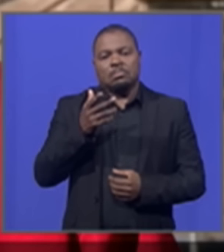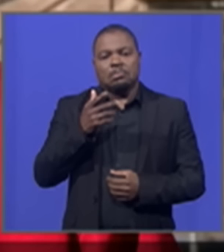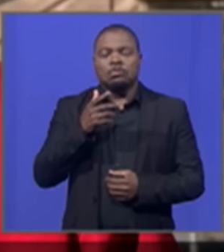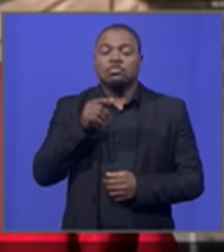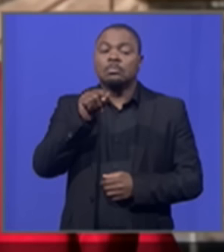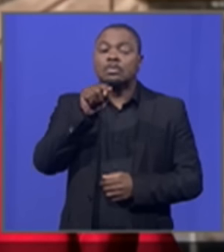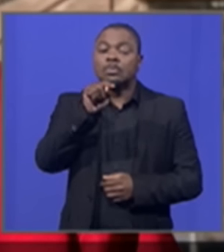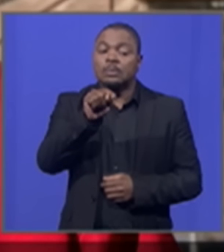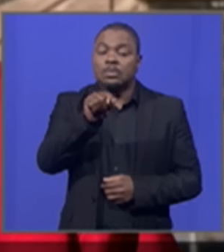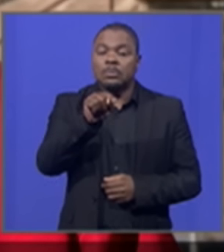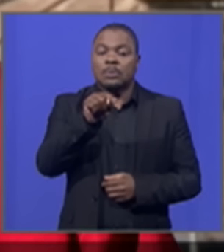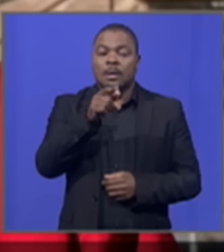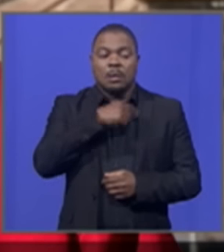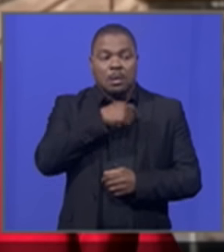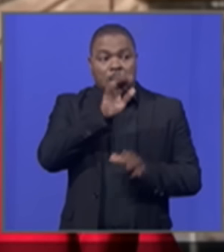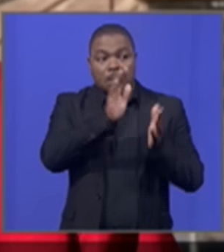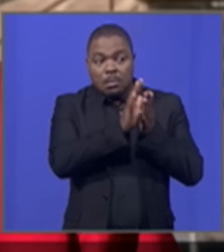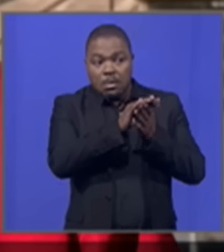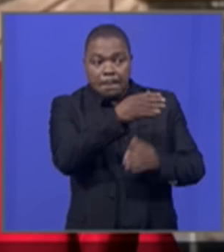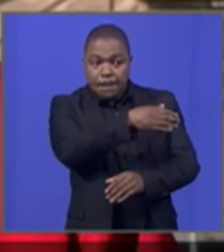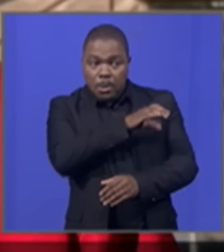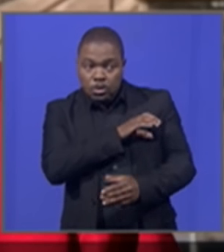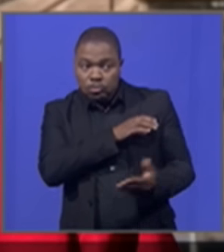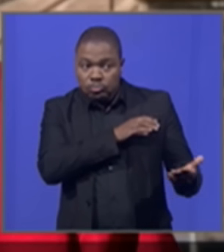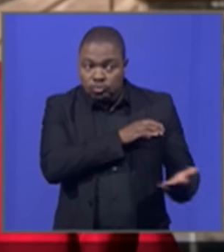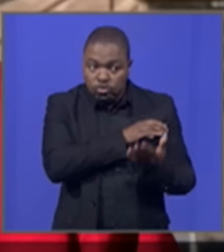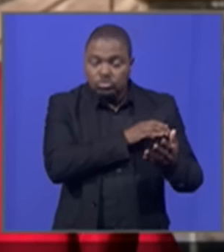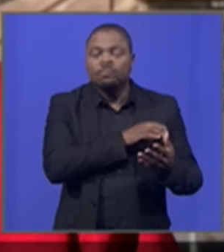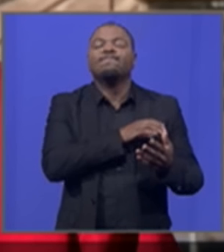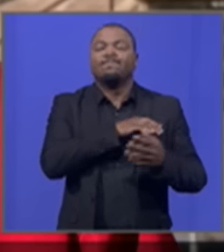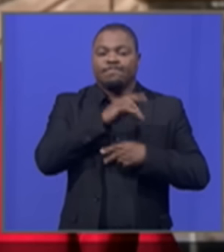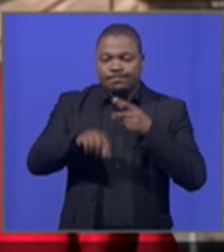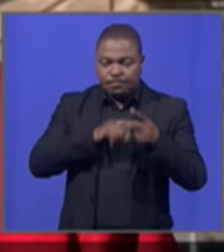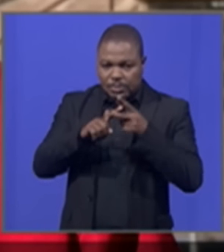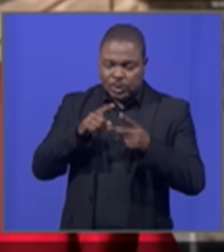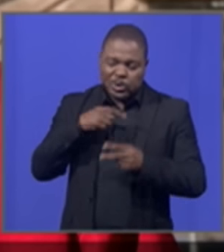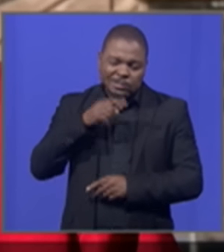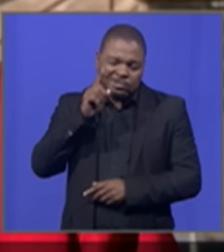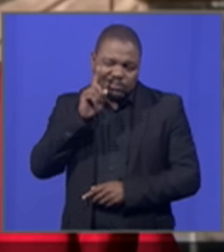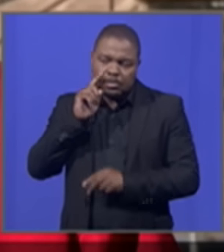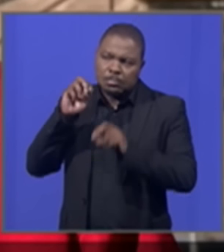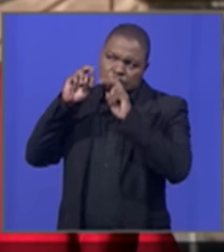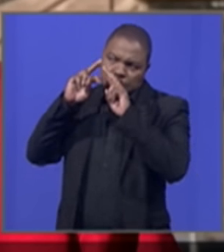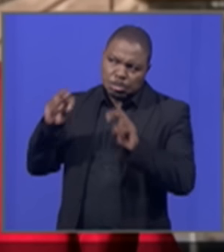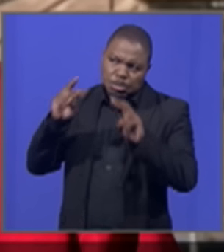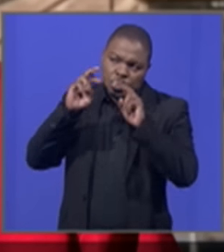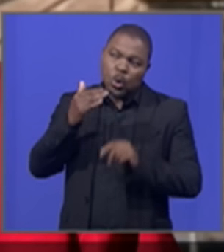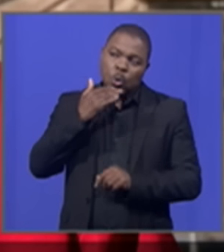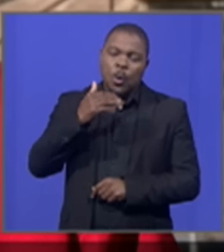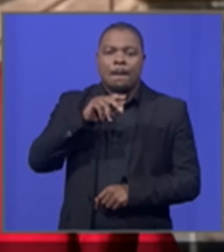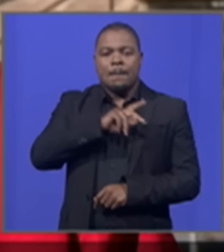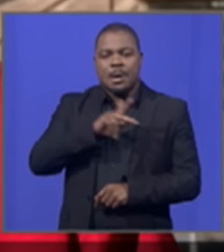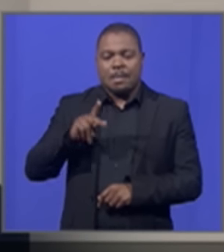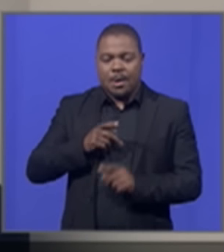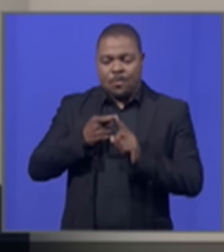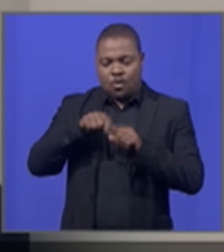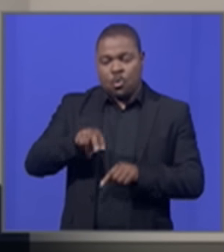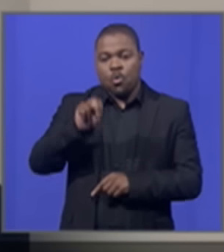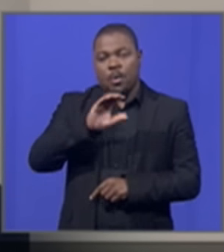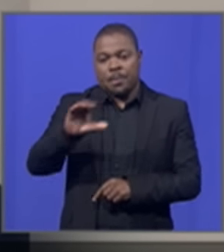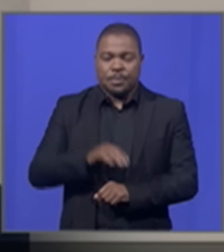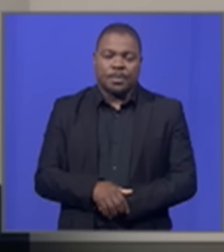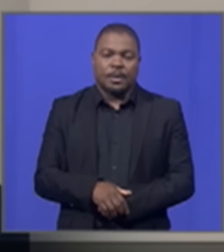tsayang mandate gone re seka re be re botsolosa mo premier wa province ya Northern Cape.